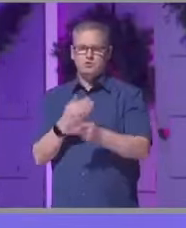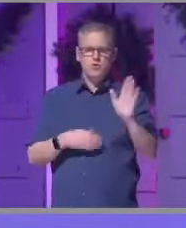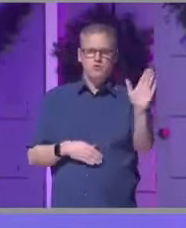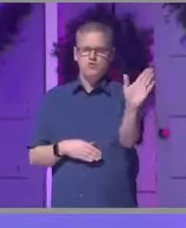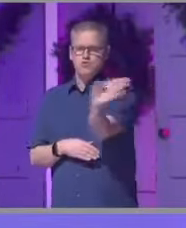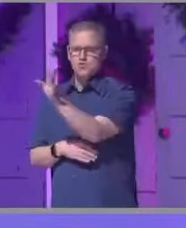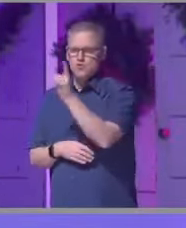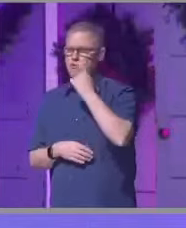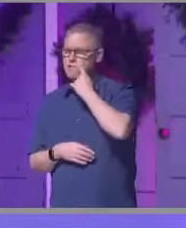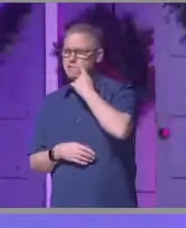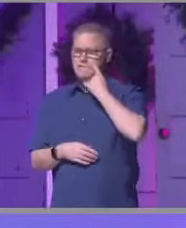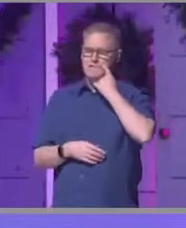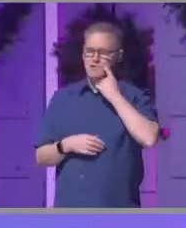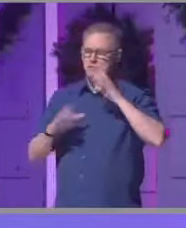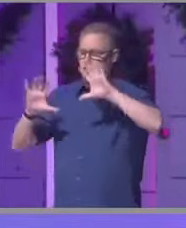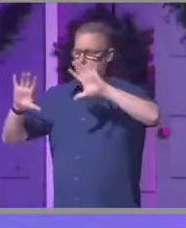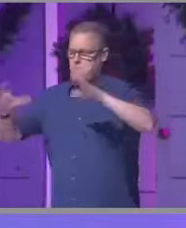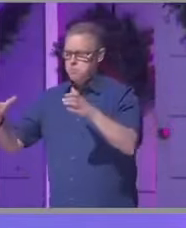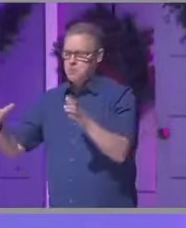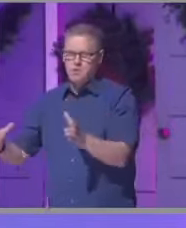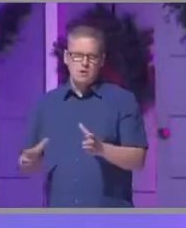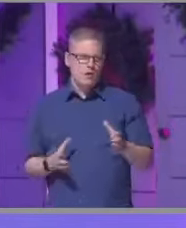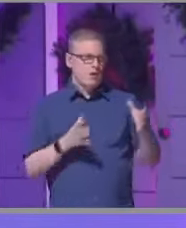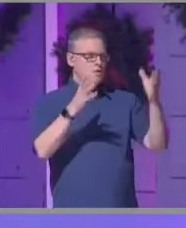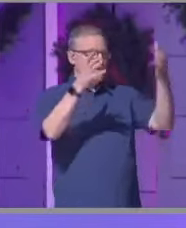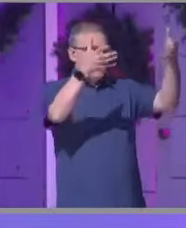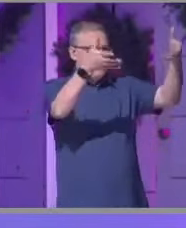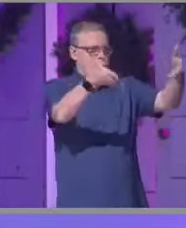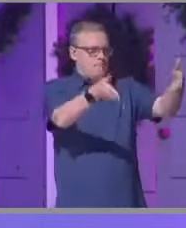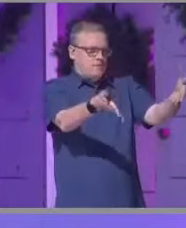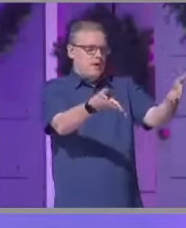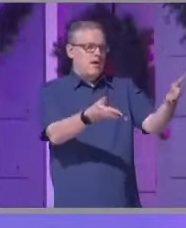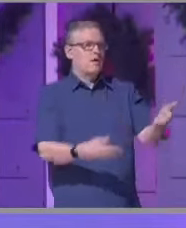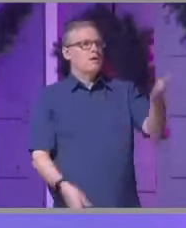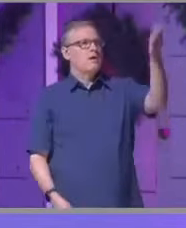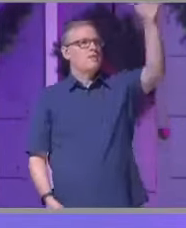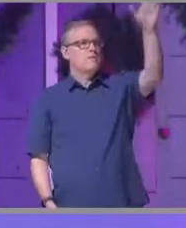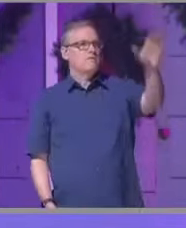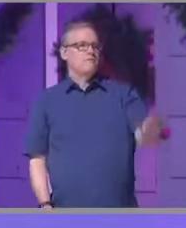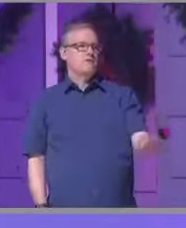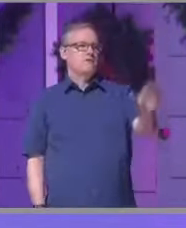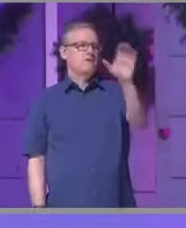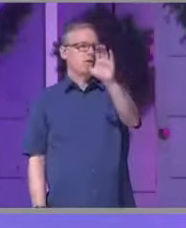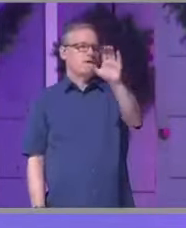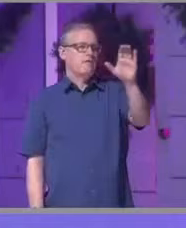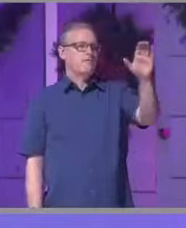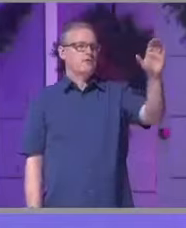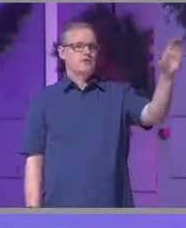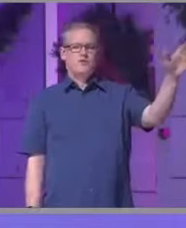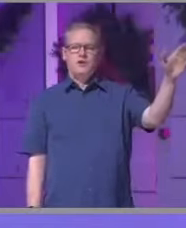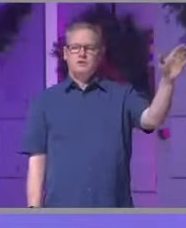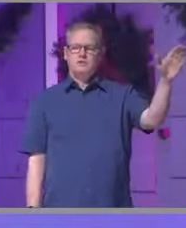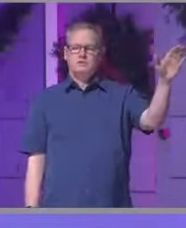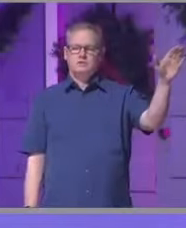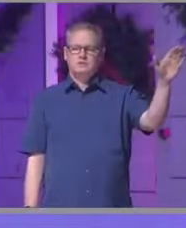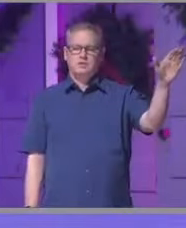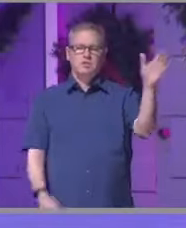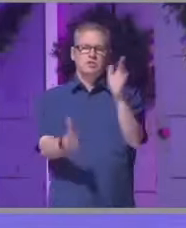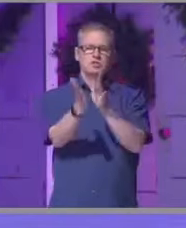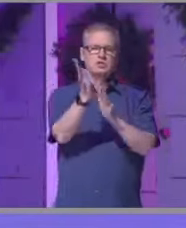failures, bring your addictions, come lay them down at the foot of the